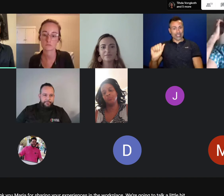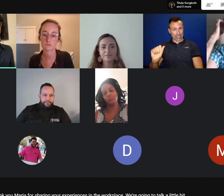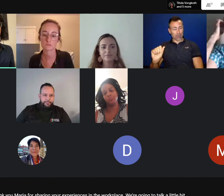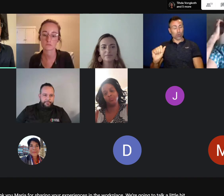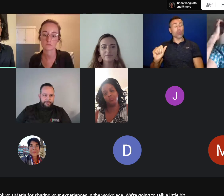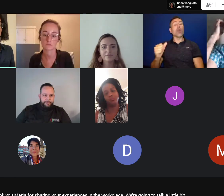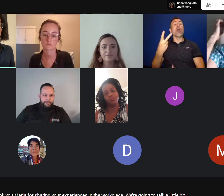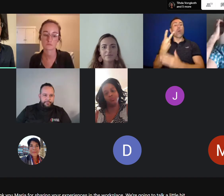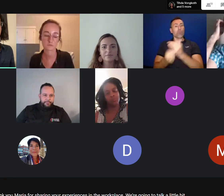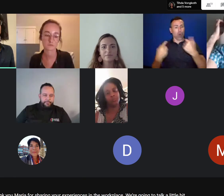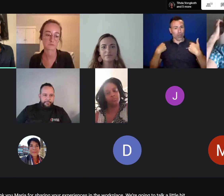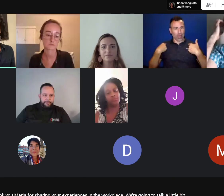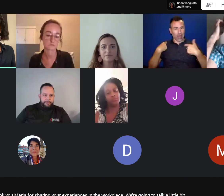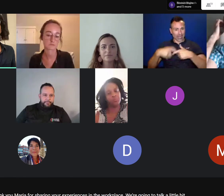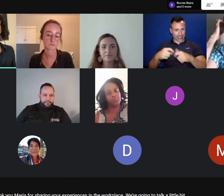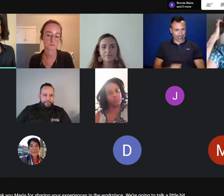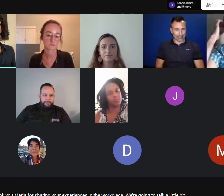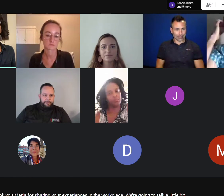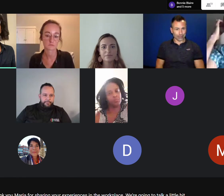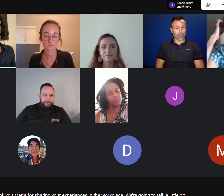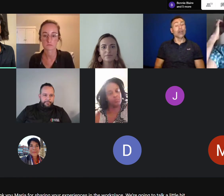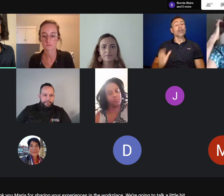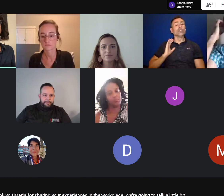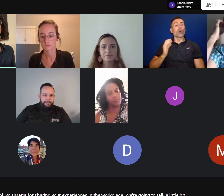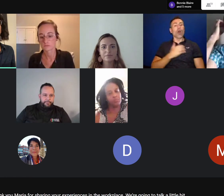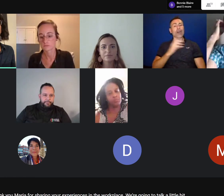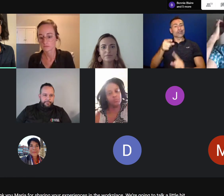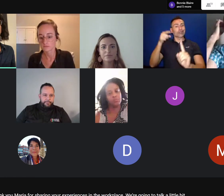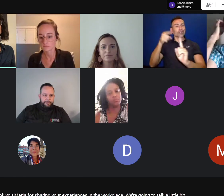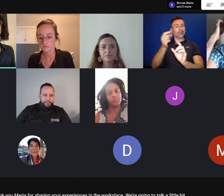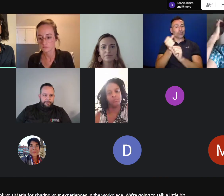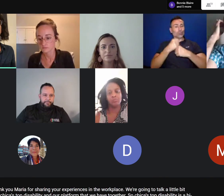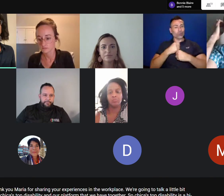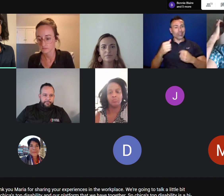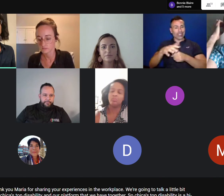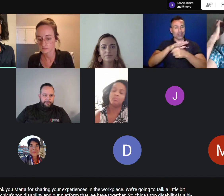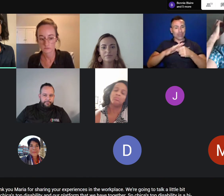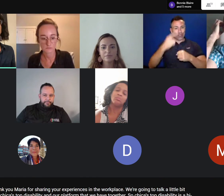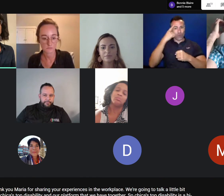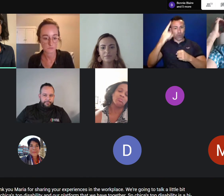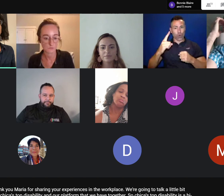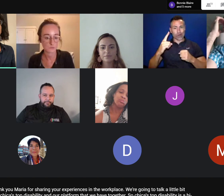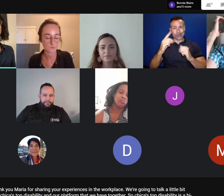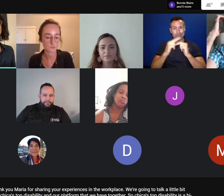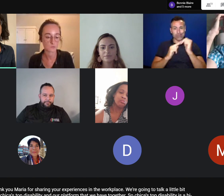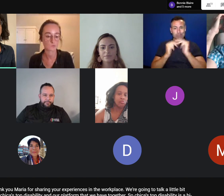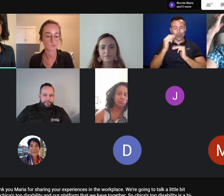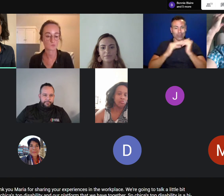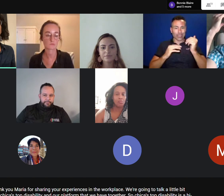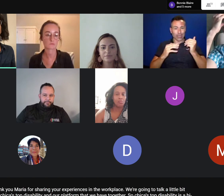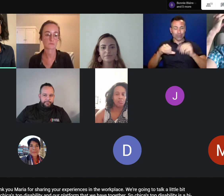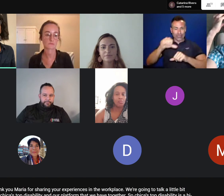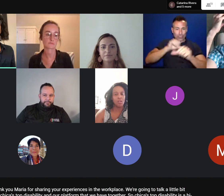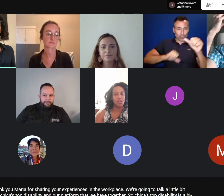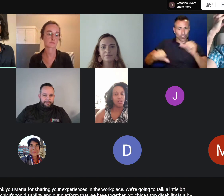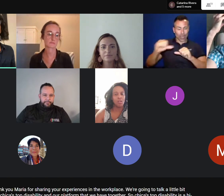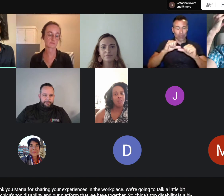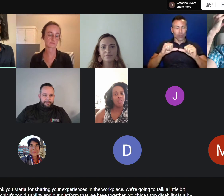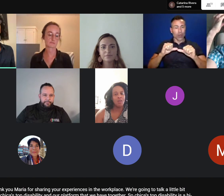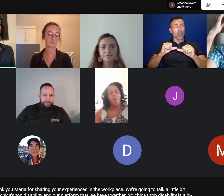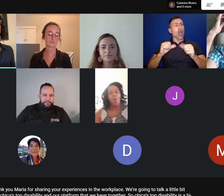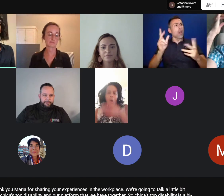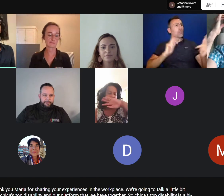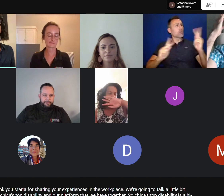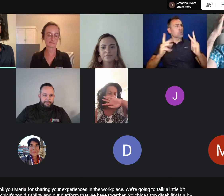for community building and group dialogue. It's really important to us to create a safe space where people